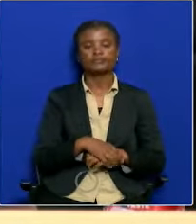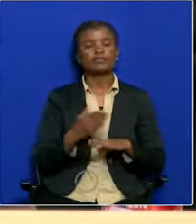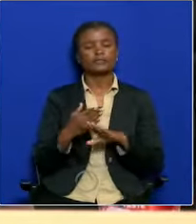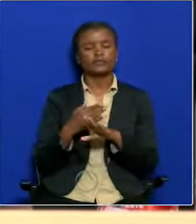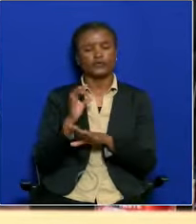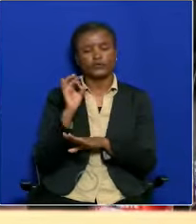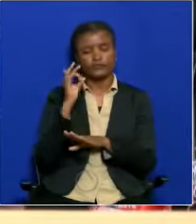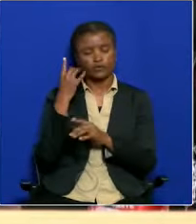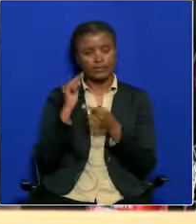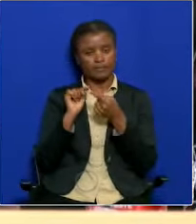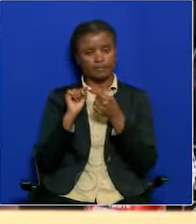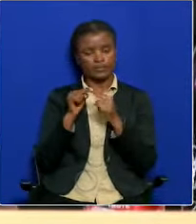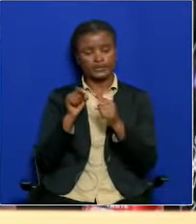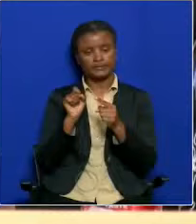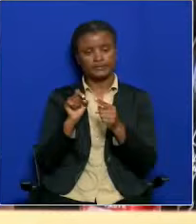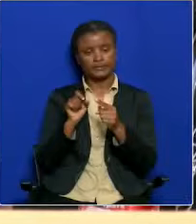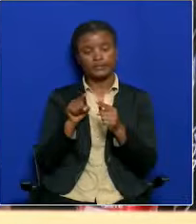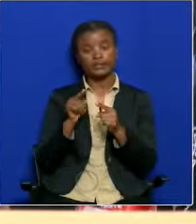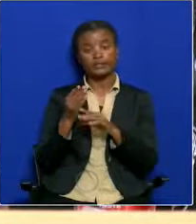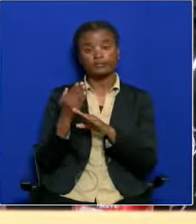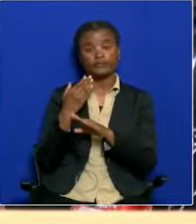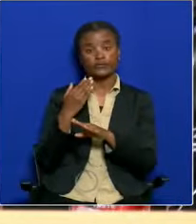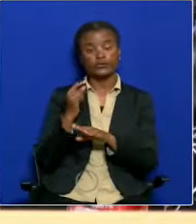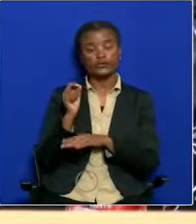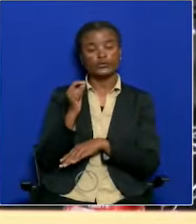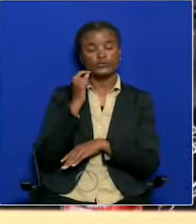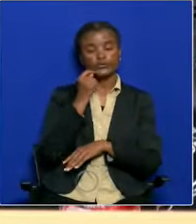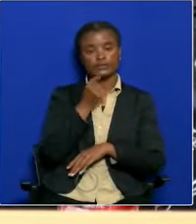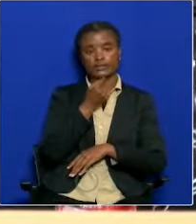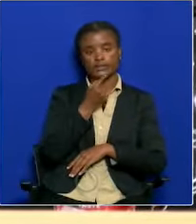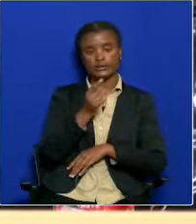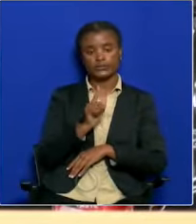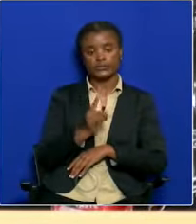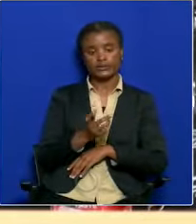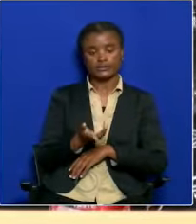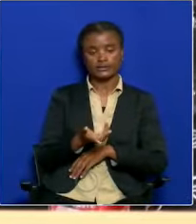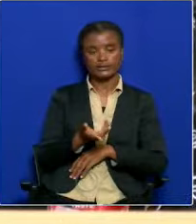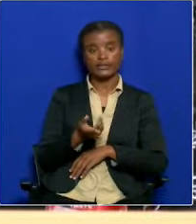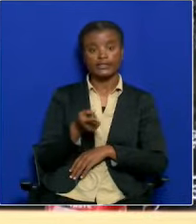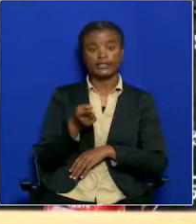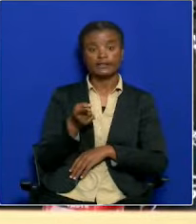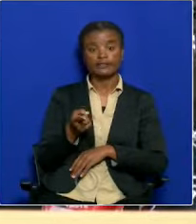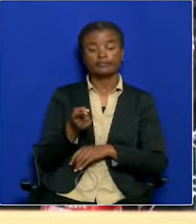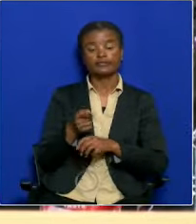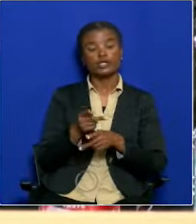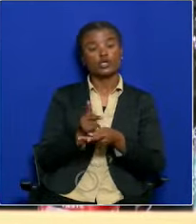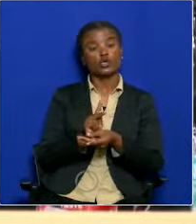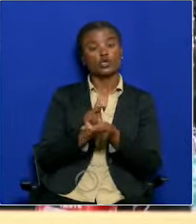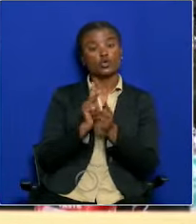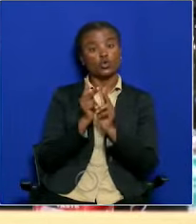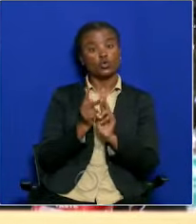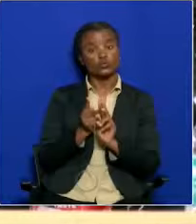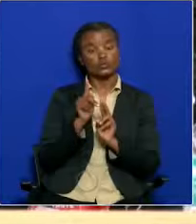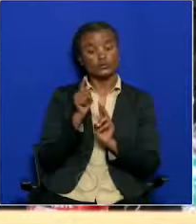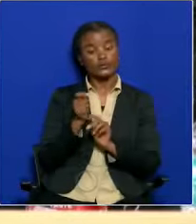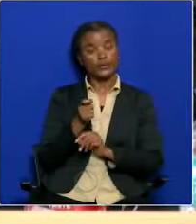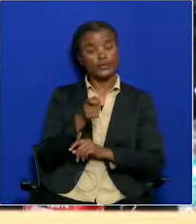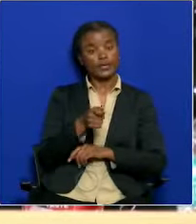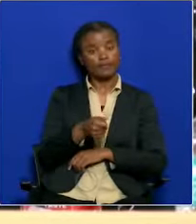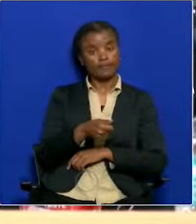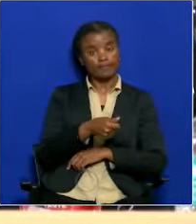you testified that when you were repaying the loan, you went to see Mr.